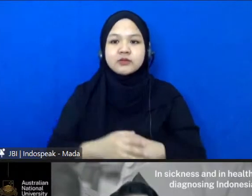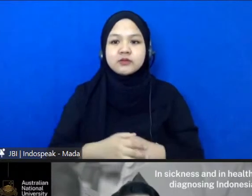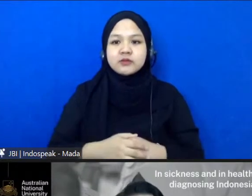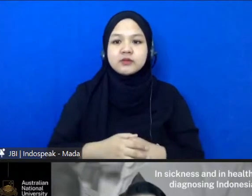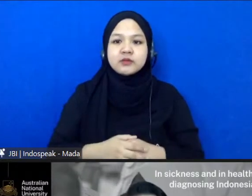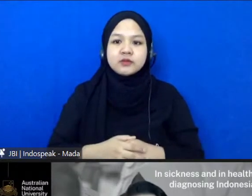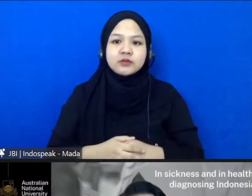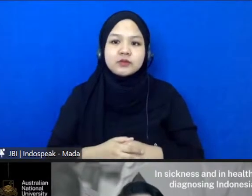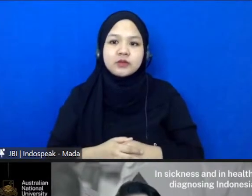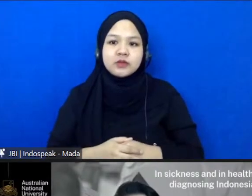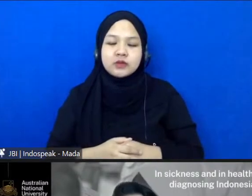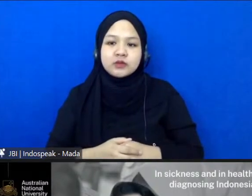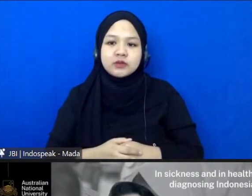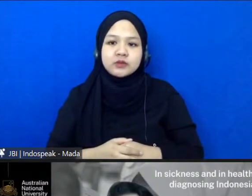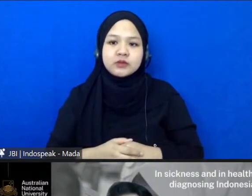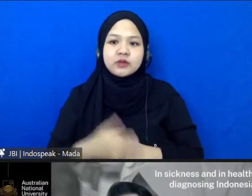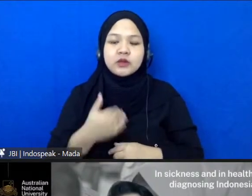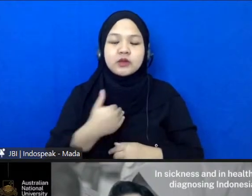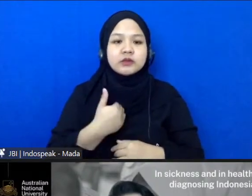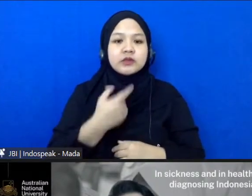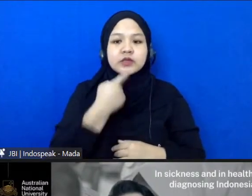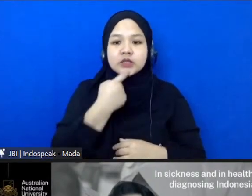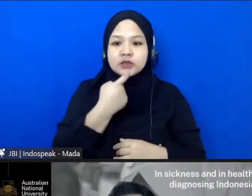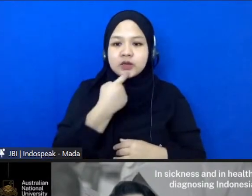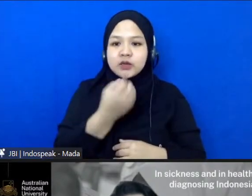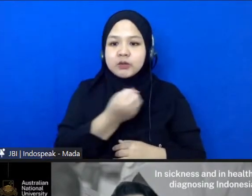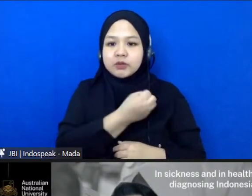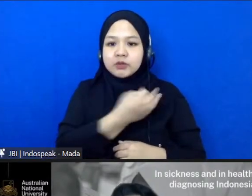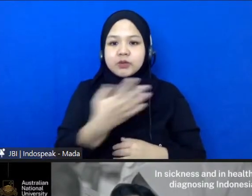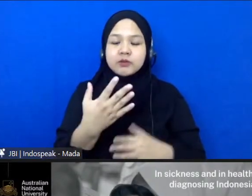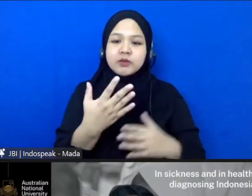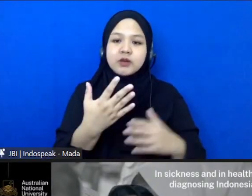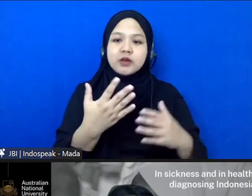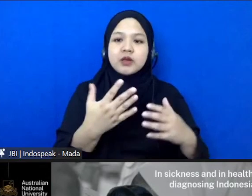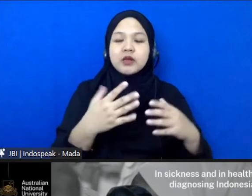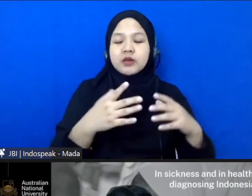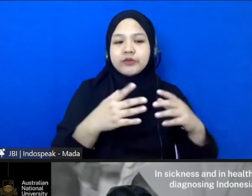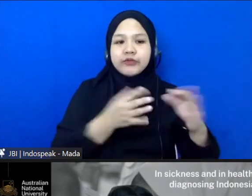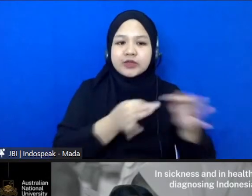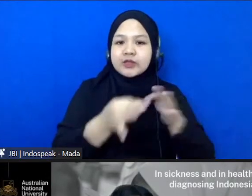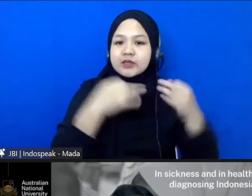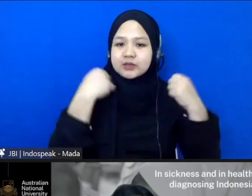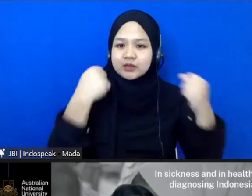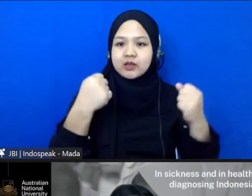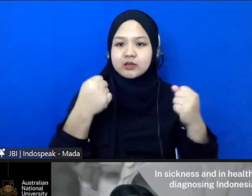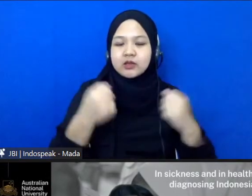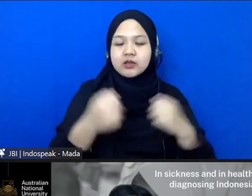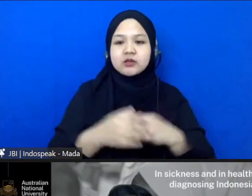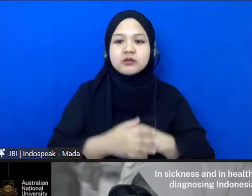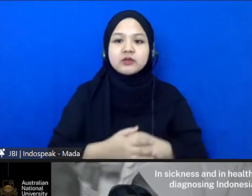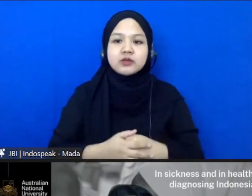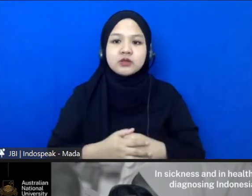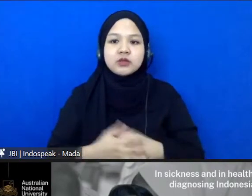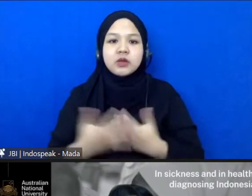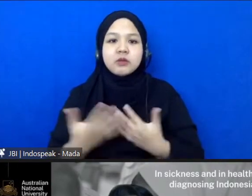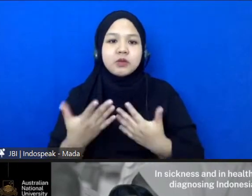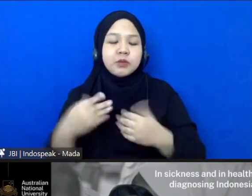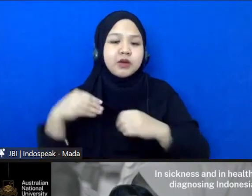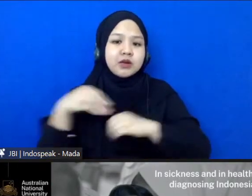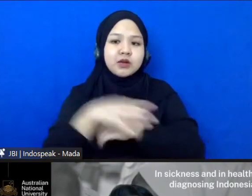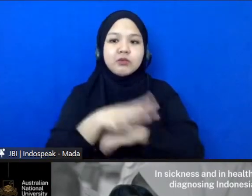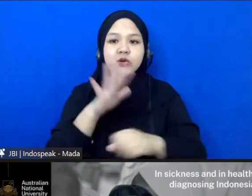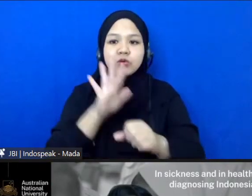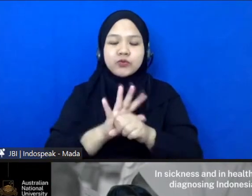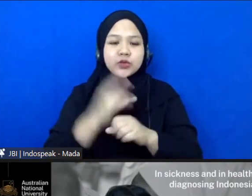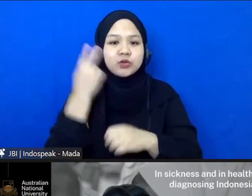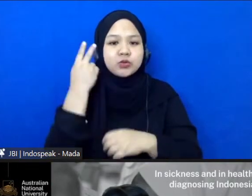Towards Equitable Healthcare. And the first of those papers is entitled Impact of COVID-19 on